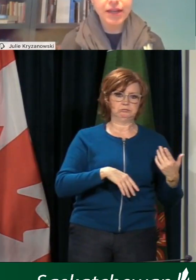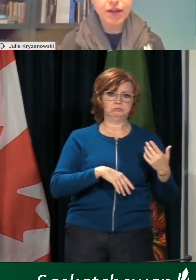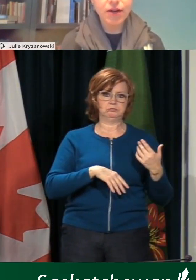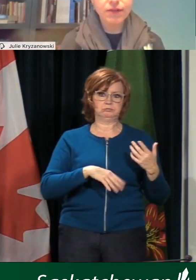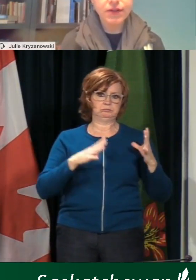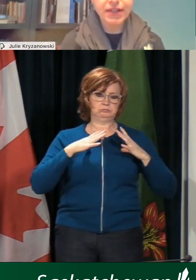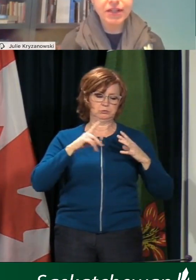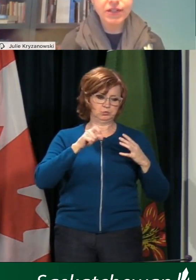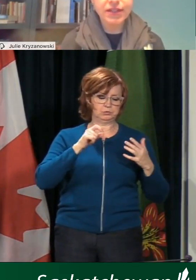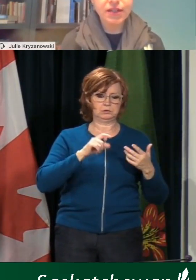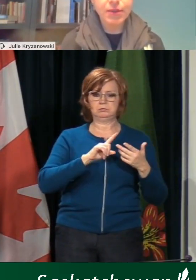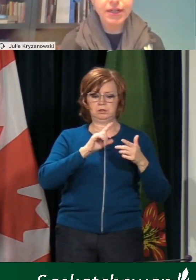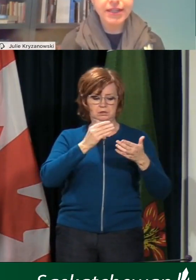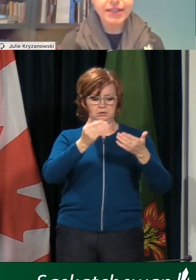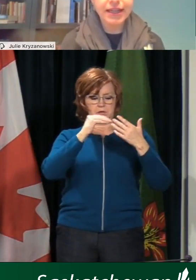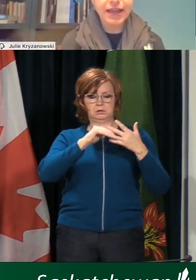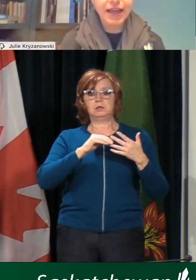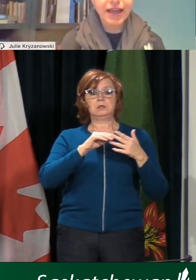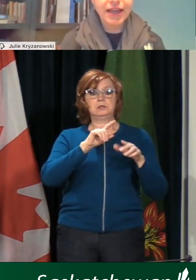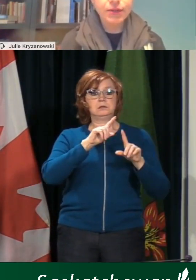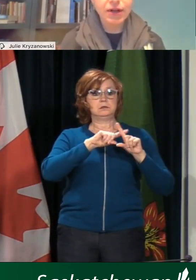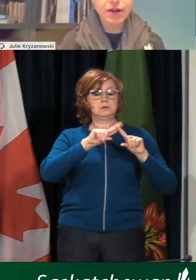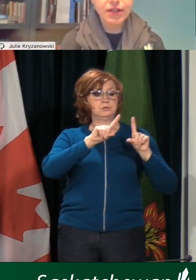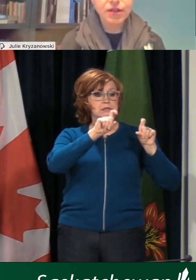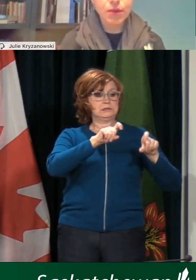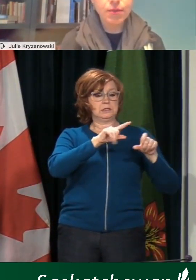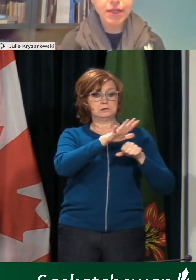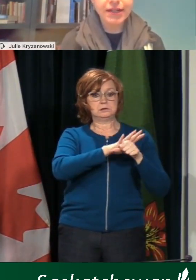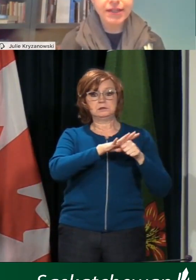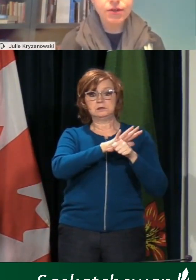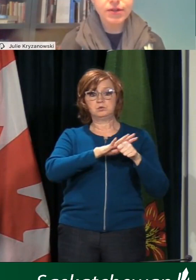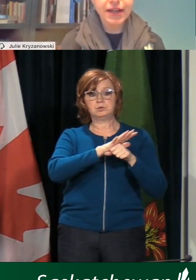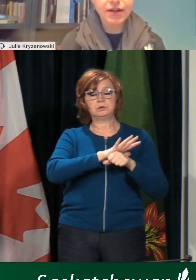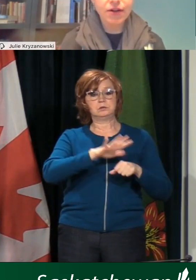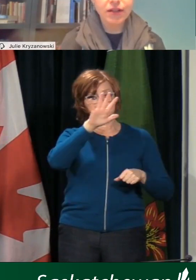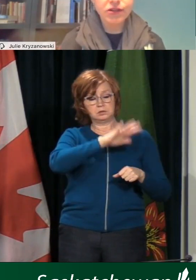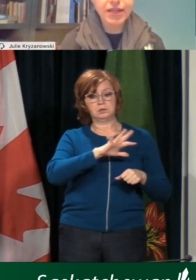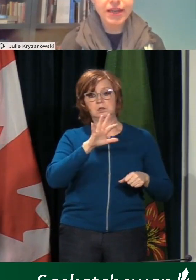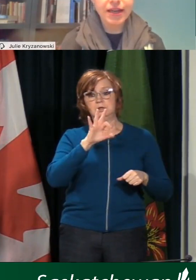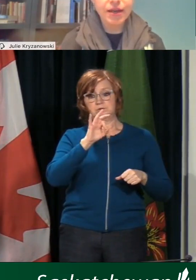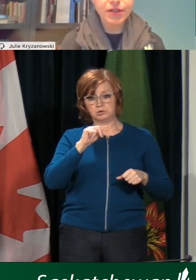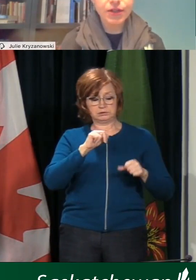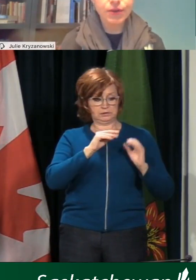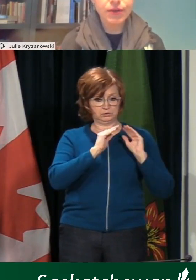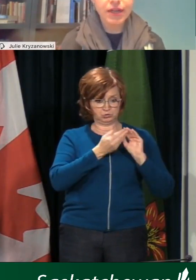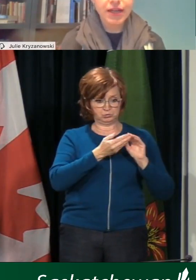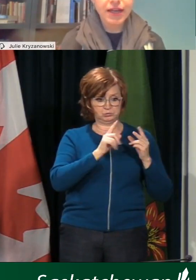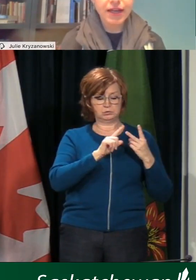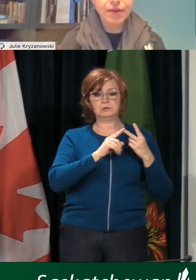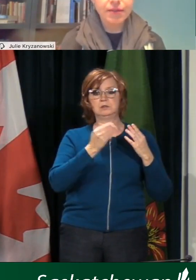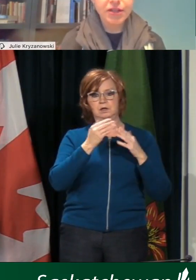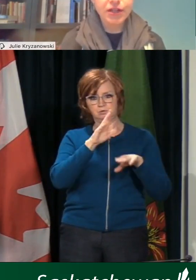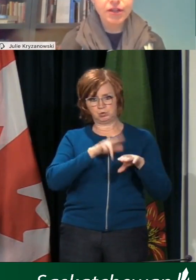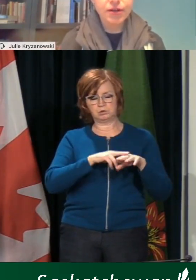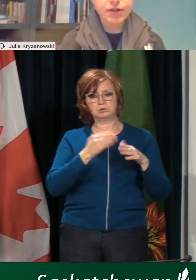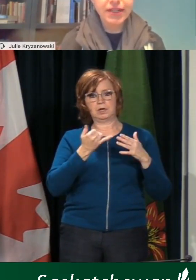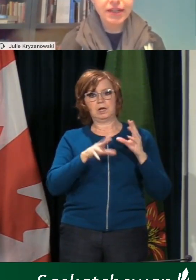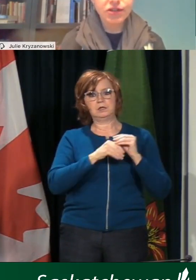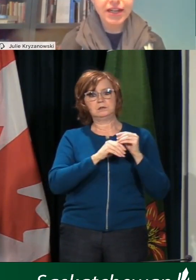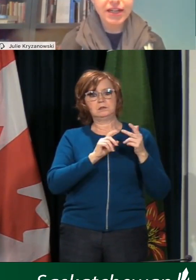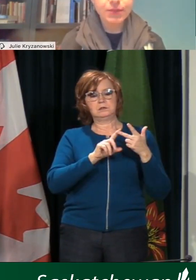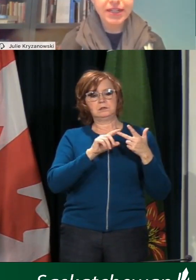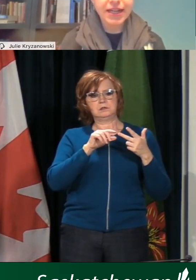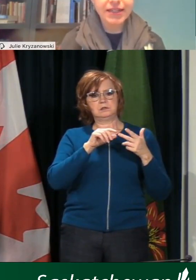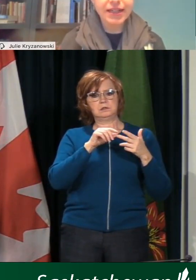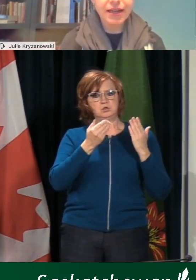on First Nations communities, and we are also mobilizing new technology which includes gene